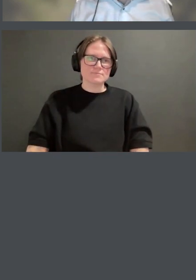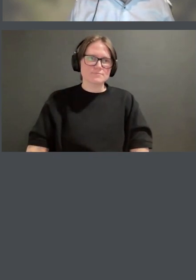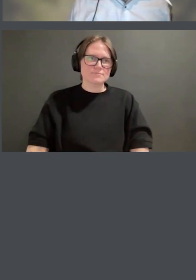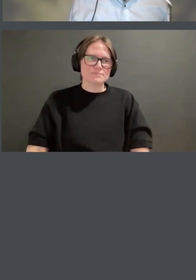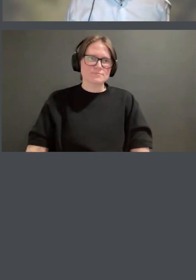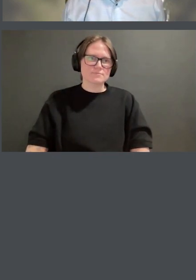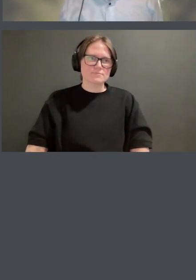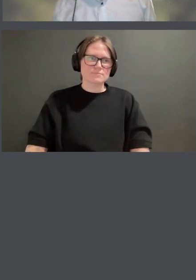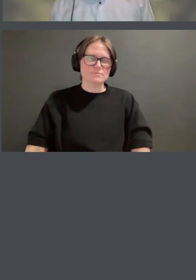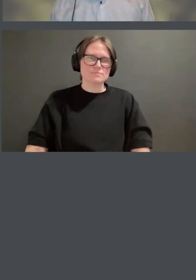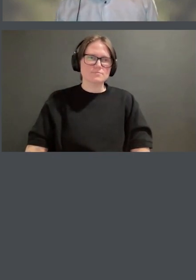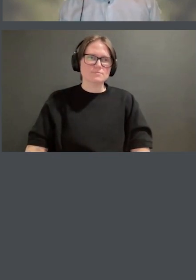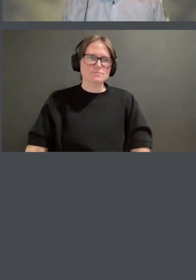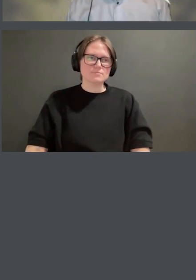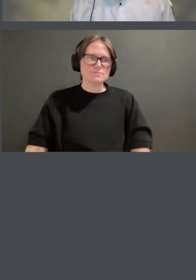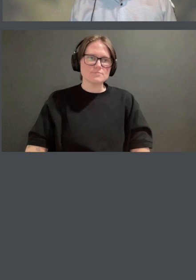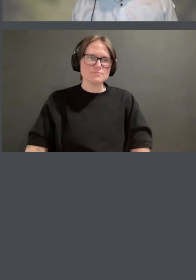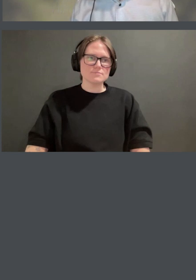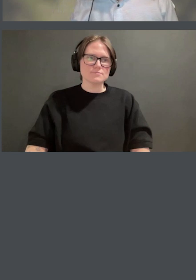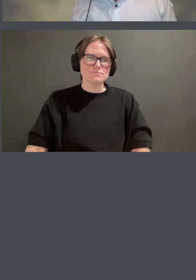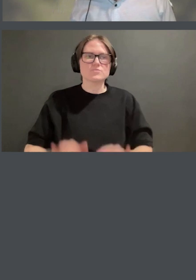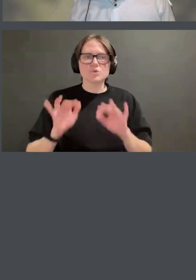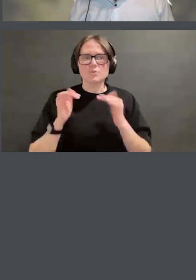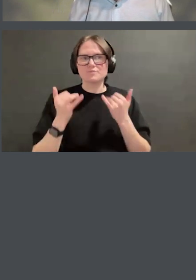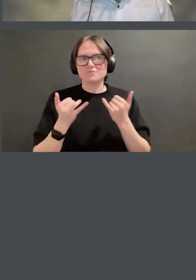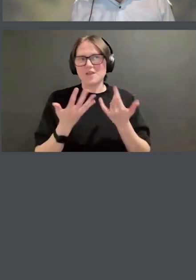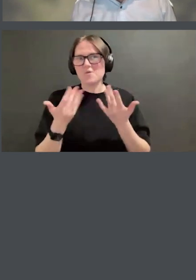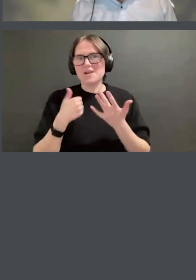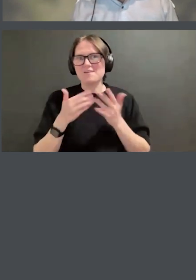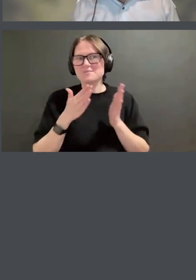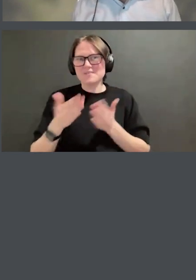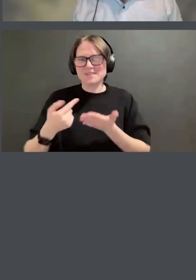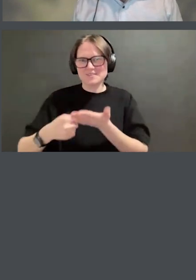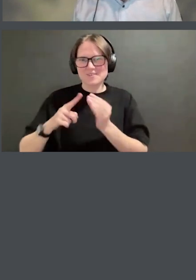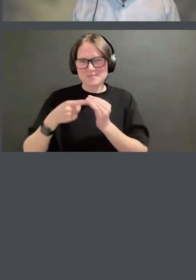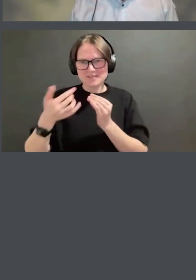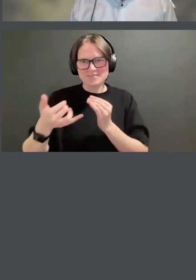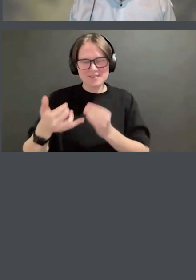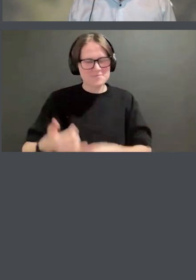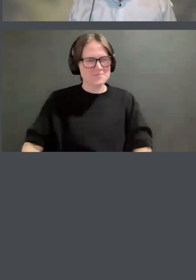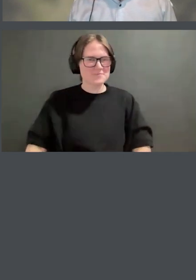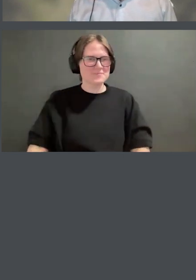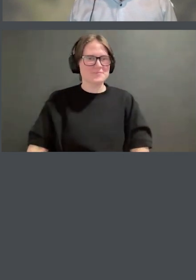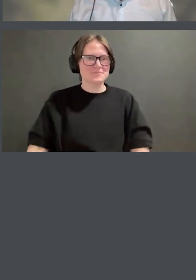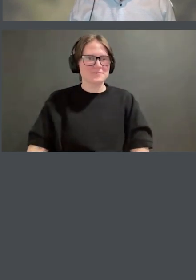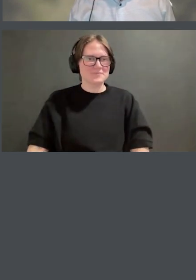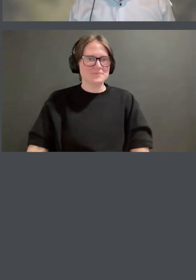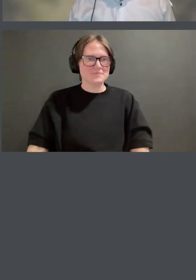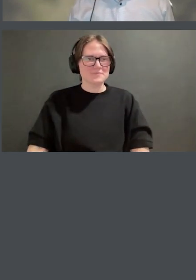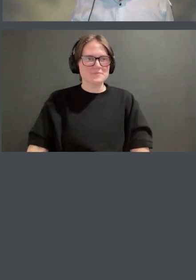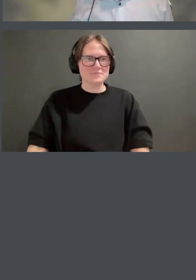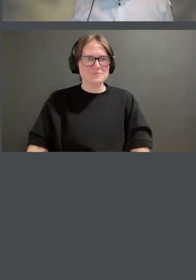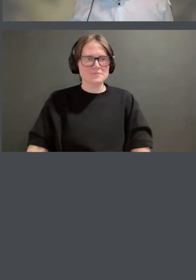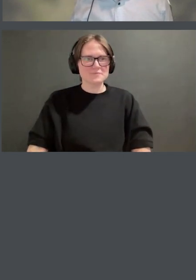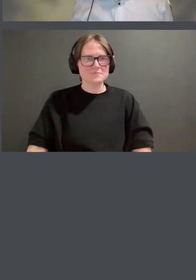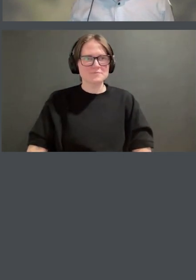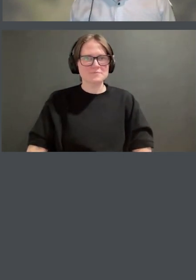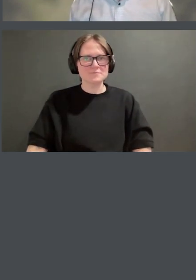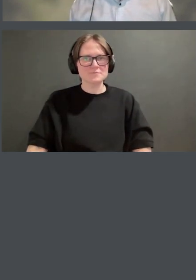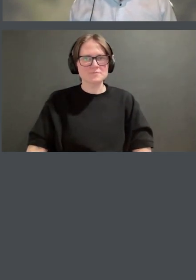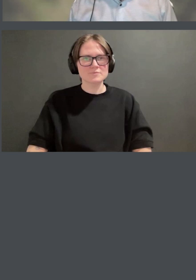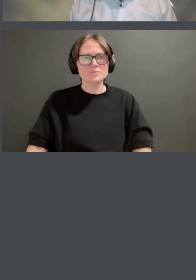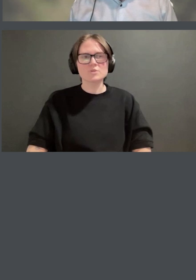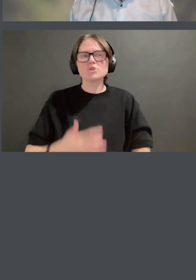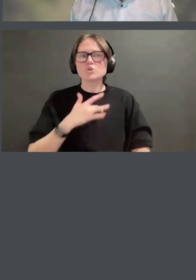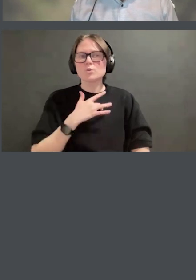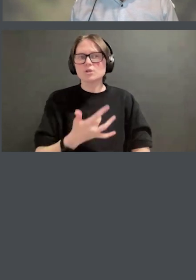Okay, so now let's get into what I was going to talk about all along. So surgical, we're